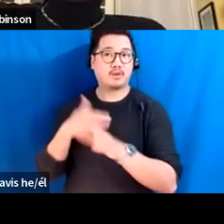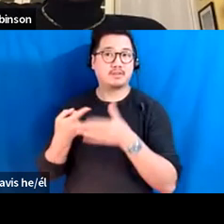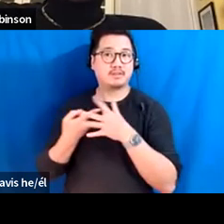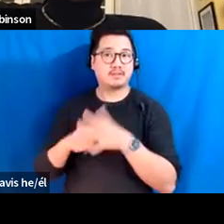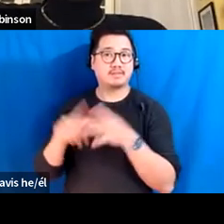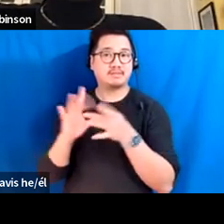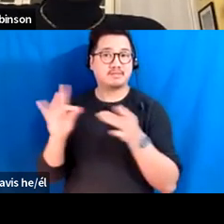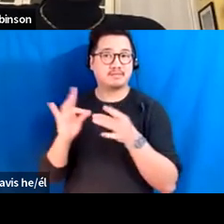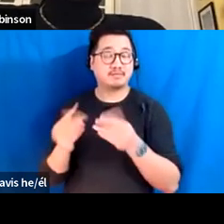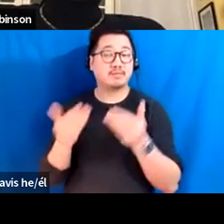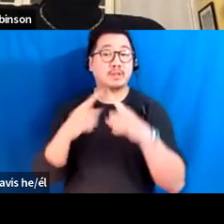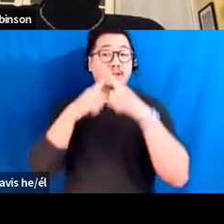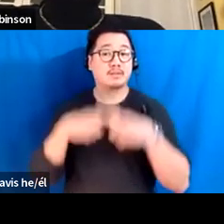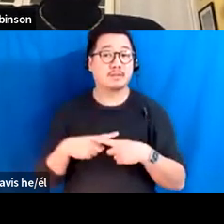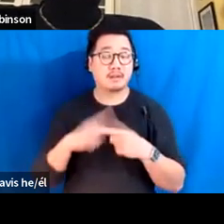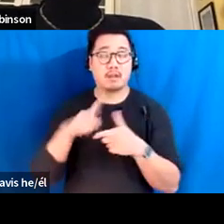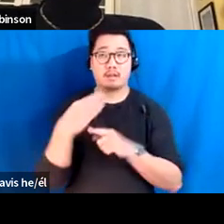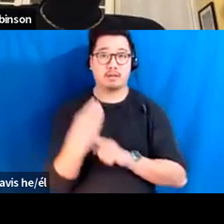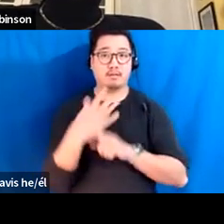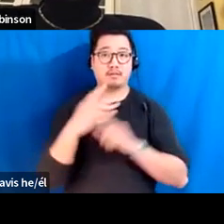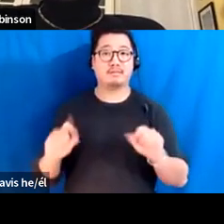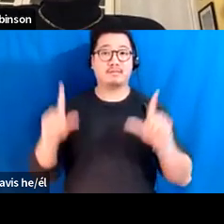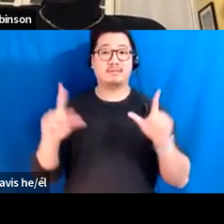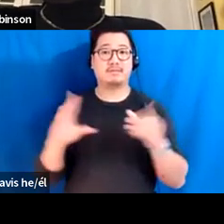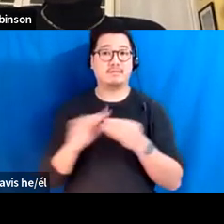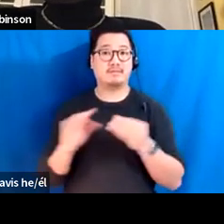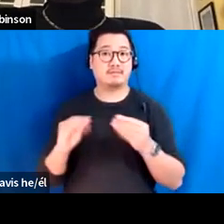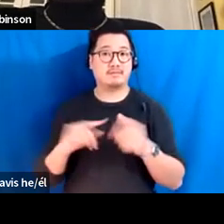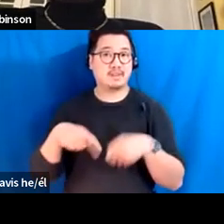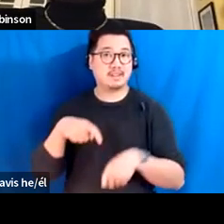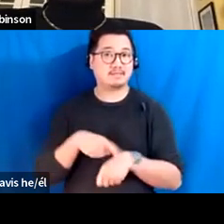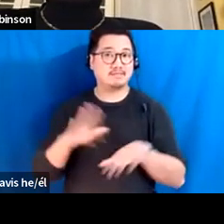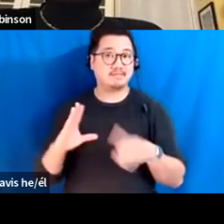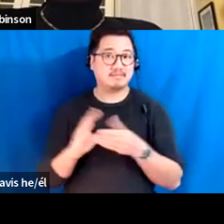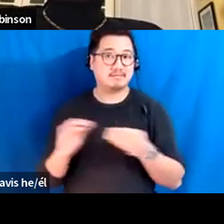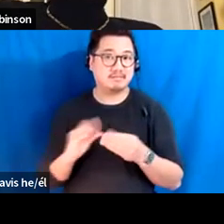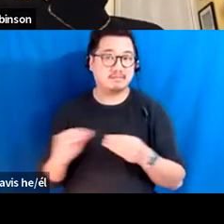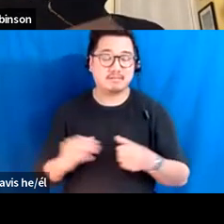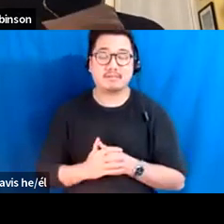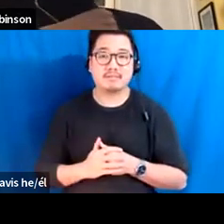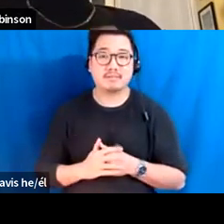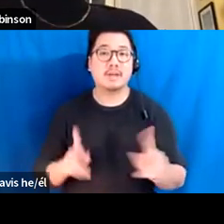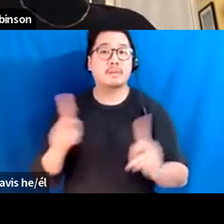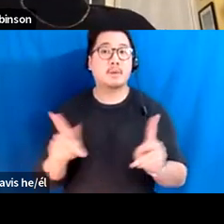unmute yourself and turn on your camera when it's your turn to testify only speakers who turn on their camera will be allowed to